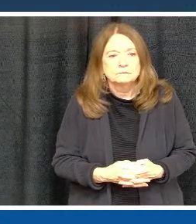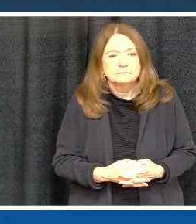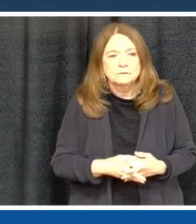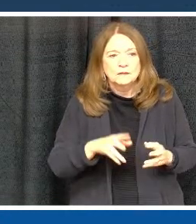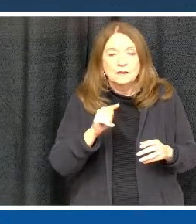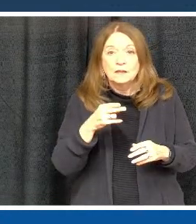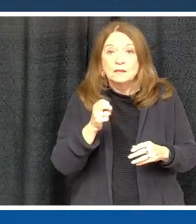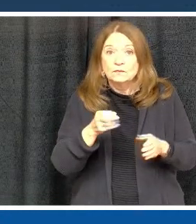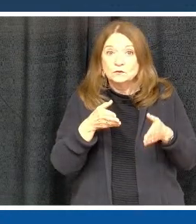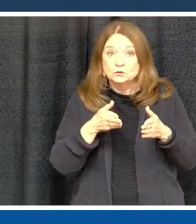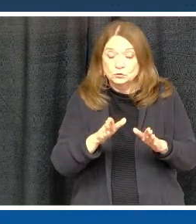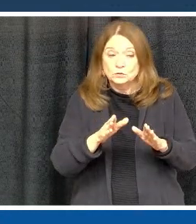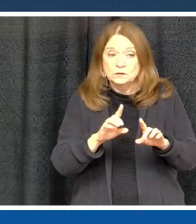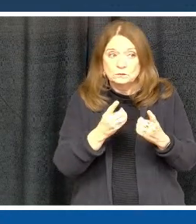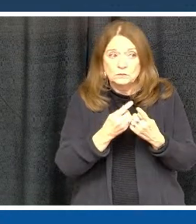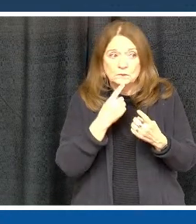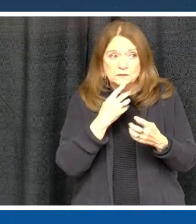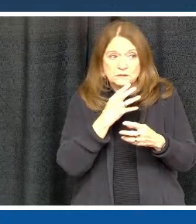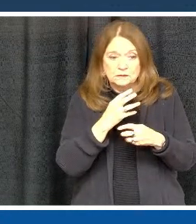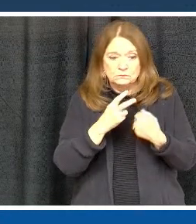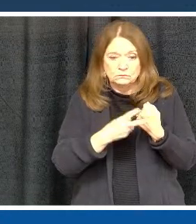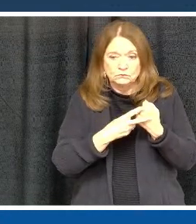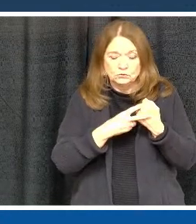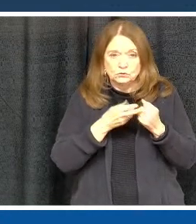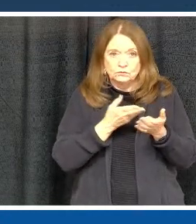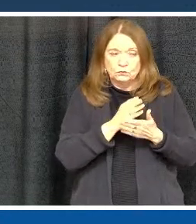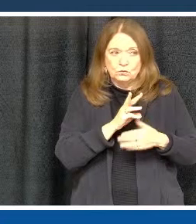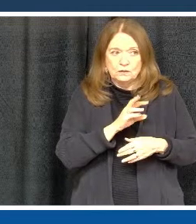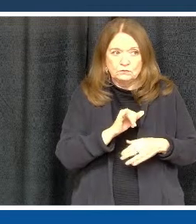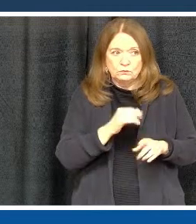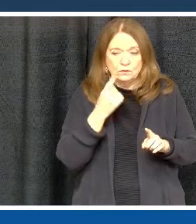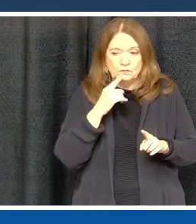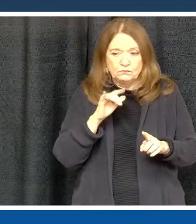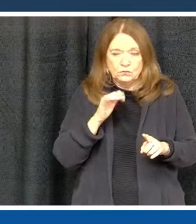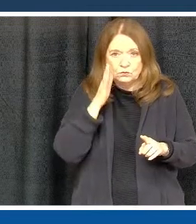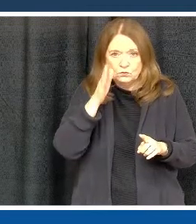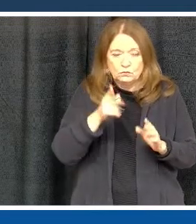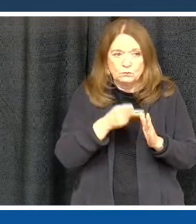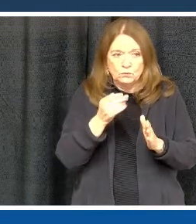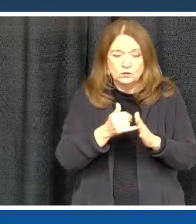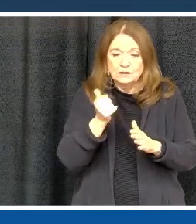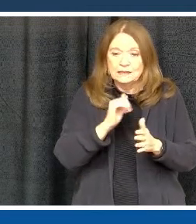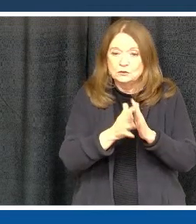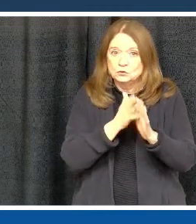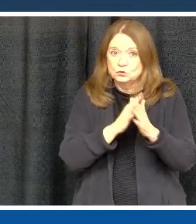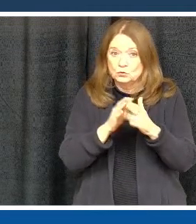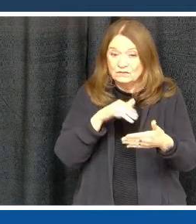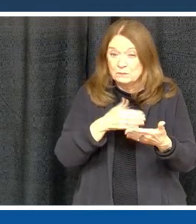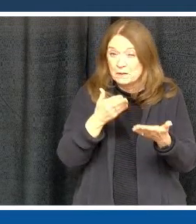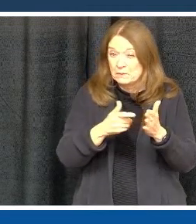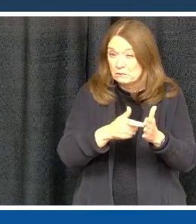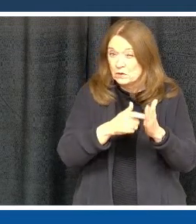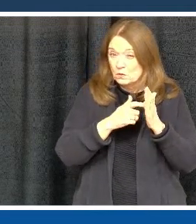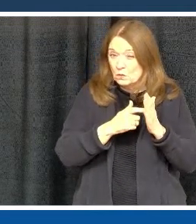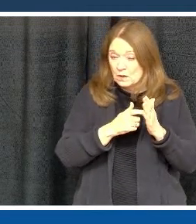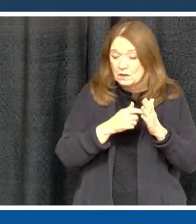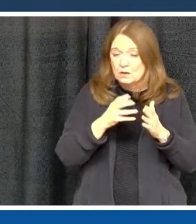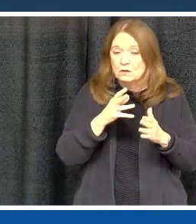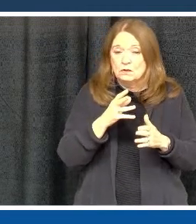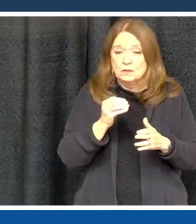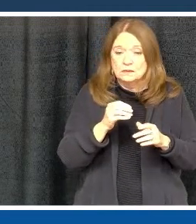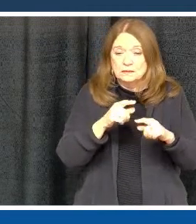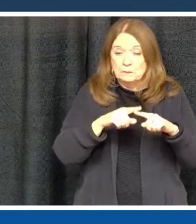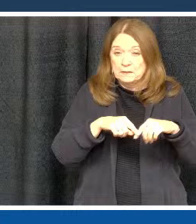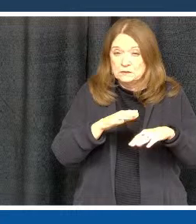The street department said reserve right-of-way for T-Dot widening project, and a traffic study may be required at site plan depending on the intensity